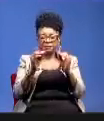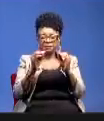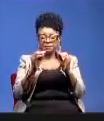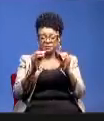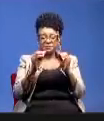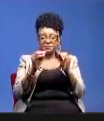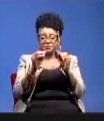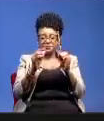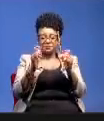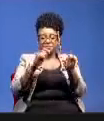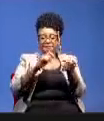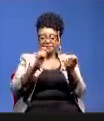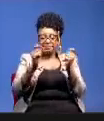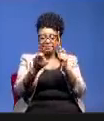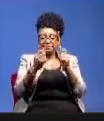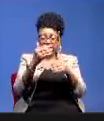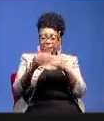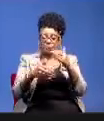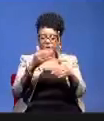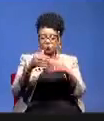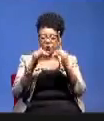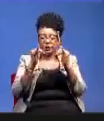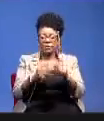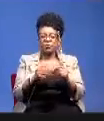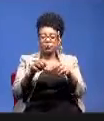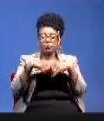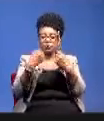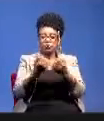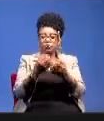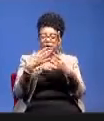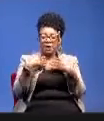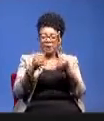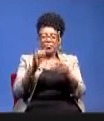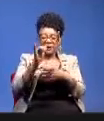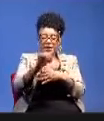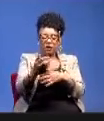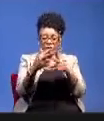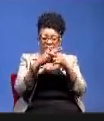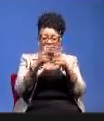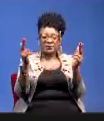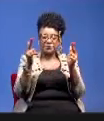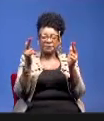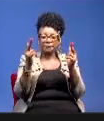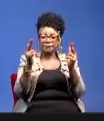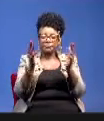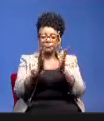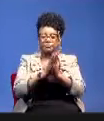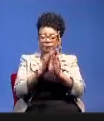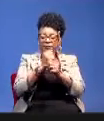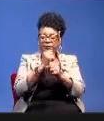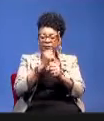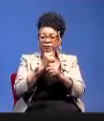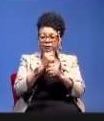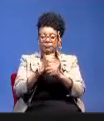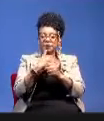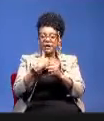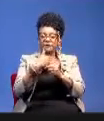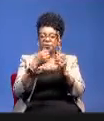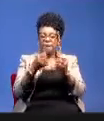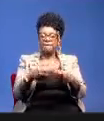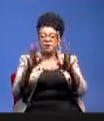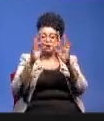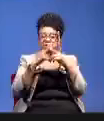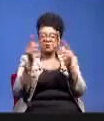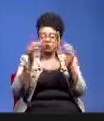The transitional process to the new social health authority regime has already kicked off in earnest, with operations now slated to officially begin on